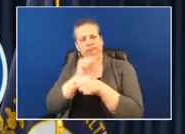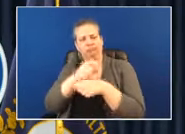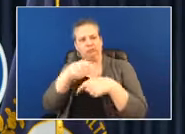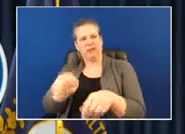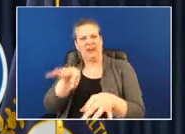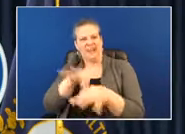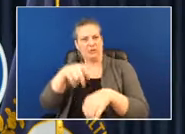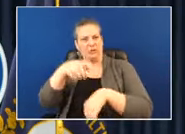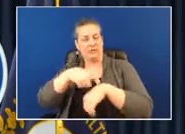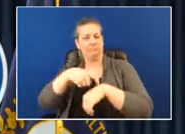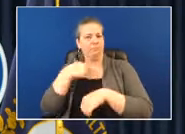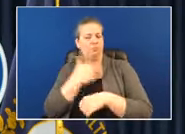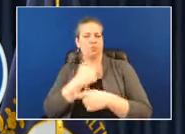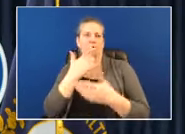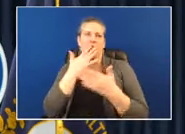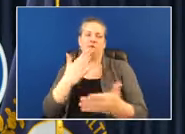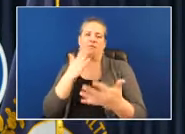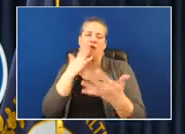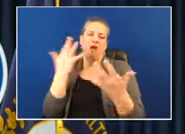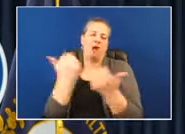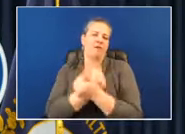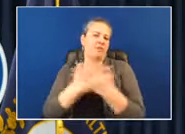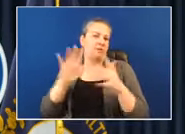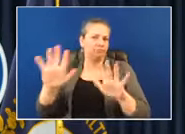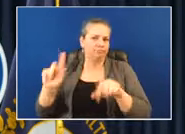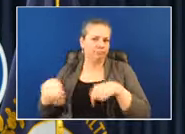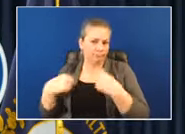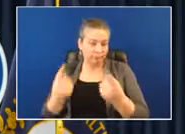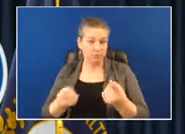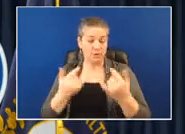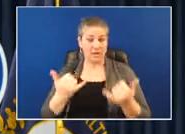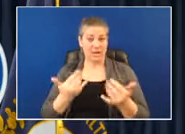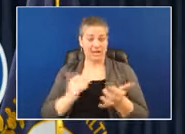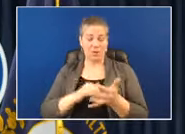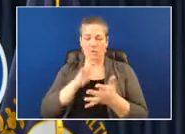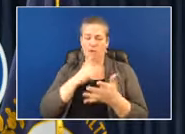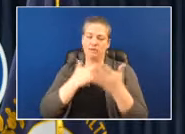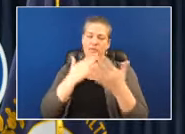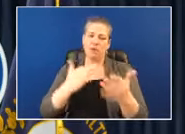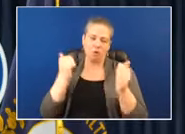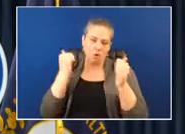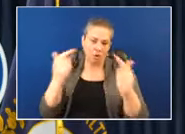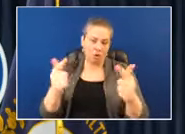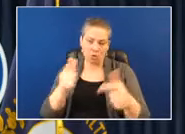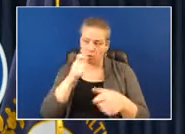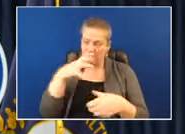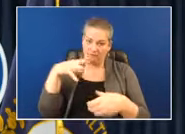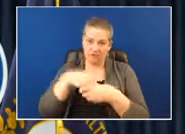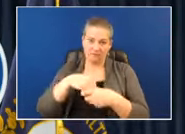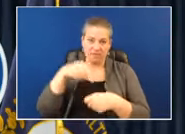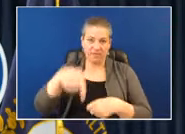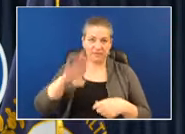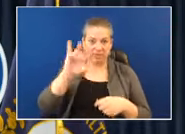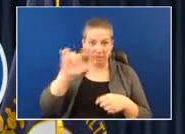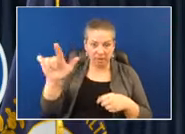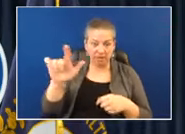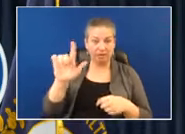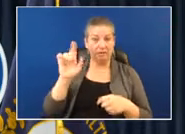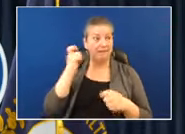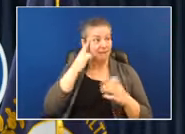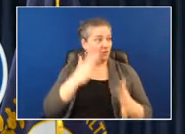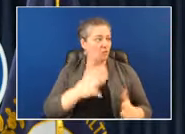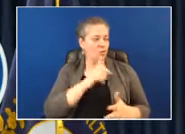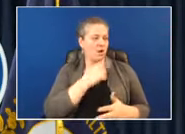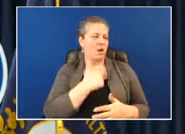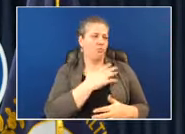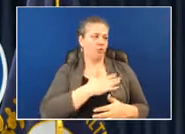very grateful for everything that they do. So once again, thank you to everyone who was involved in this bill. And Governor, I appreciate the opportunity and